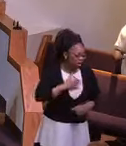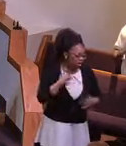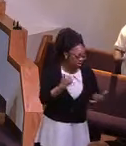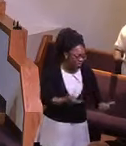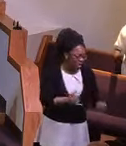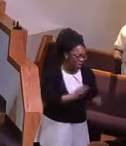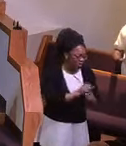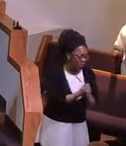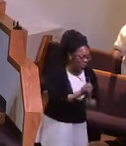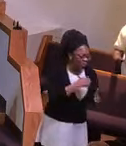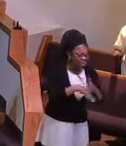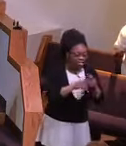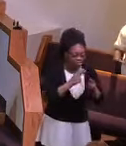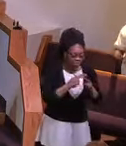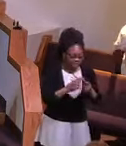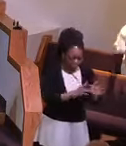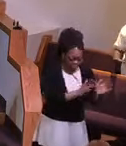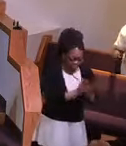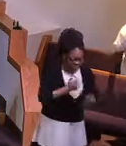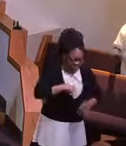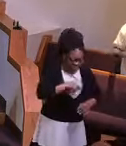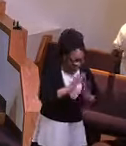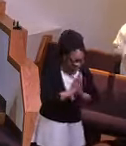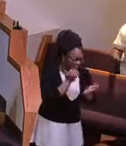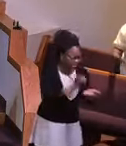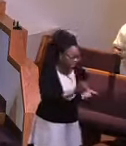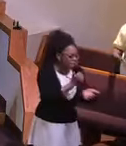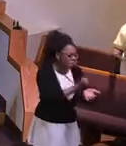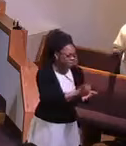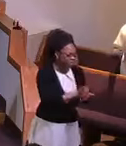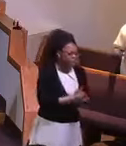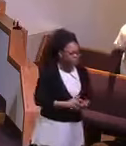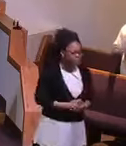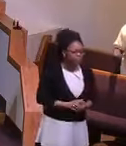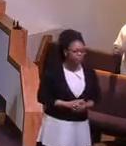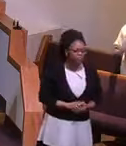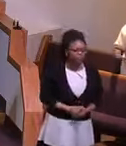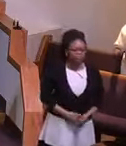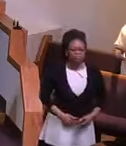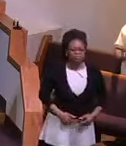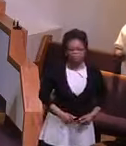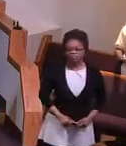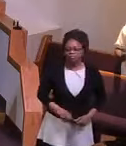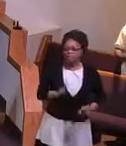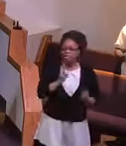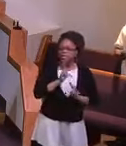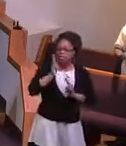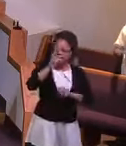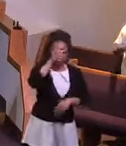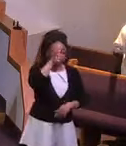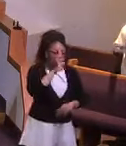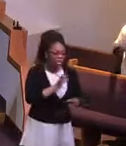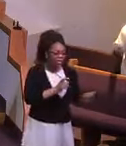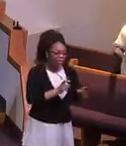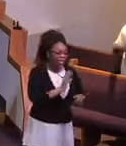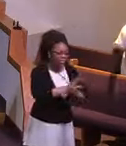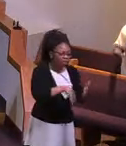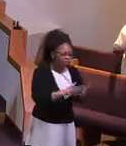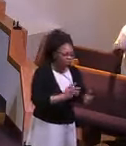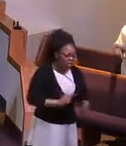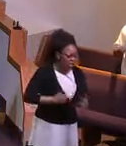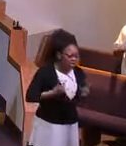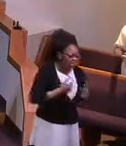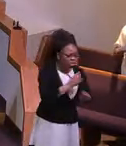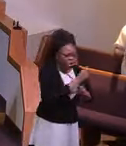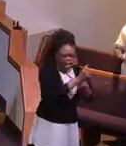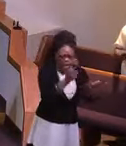In the name of Jesus, we pray. Amen and amen. Giving honor to God, the end of our life, to all of you, my brothers